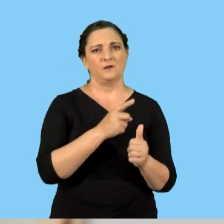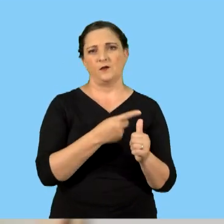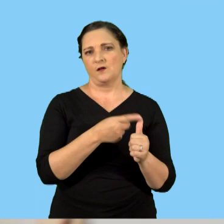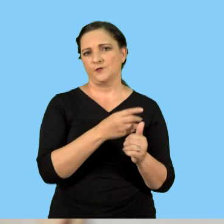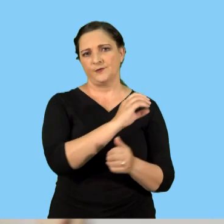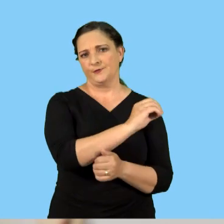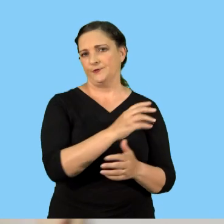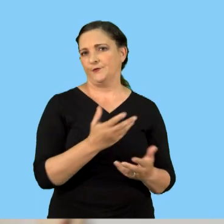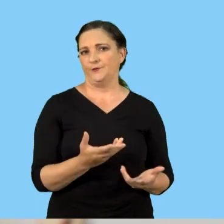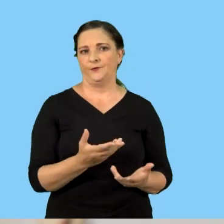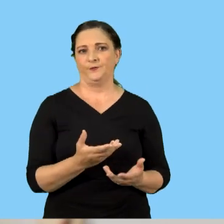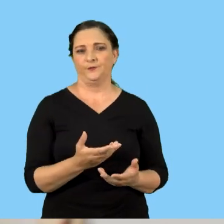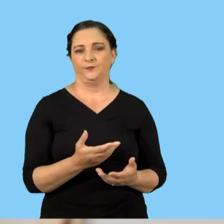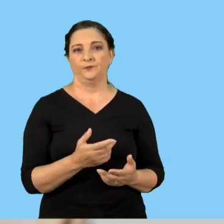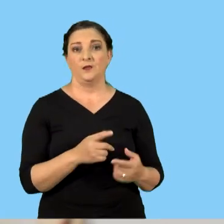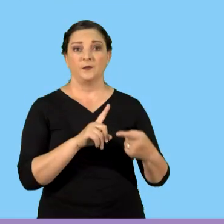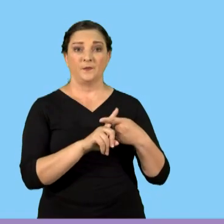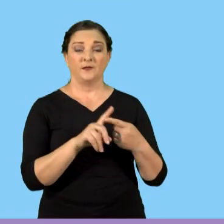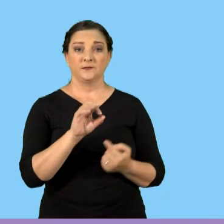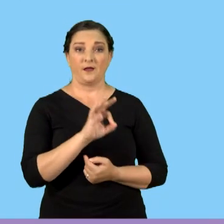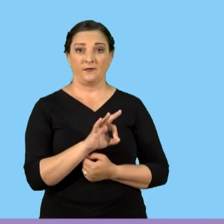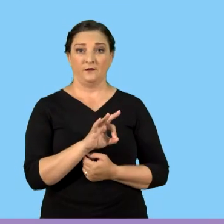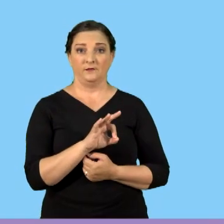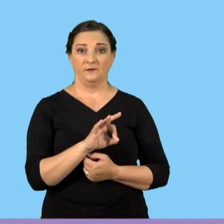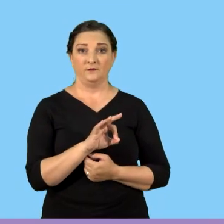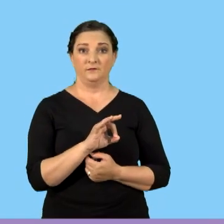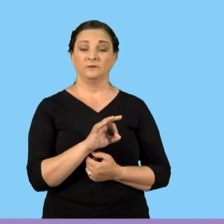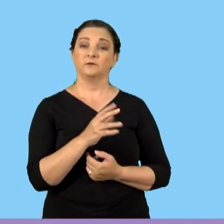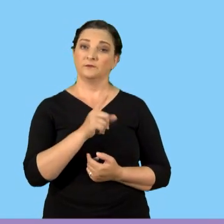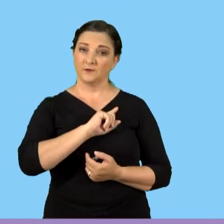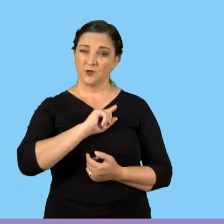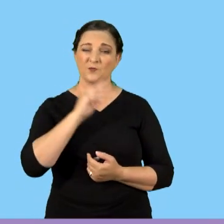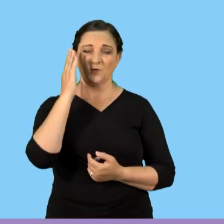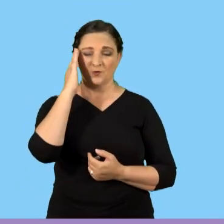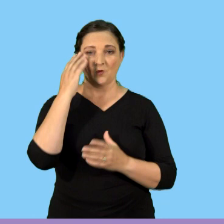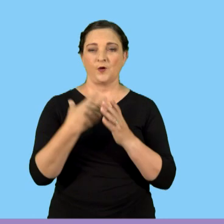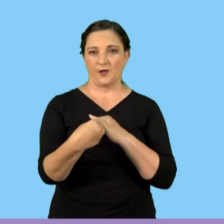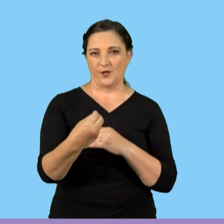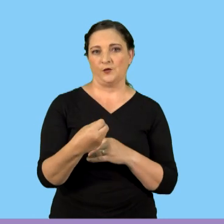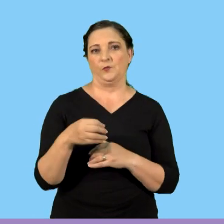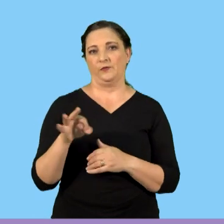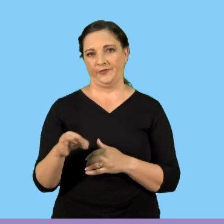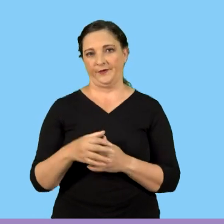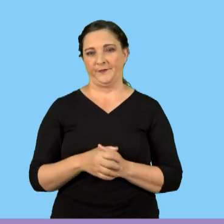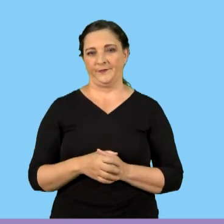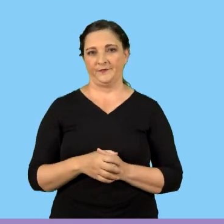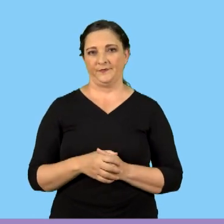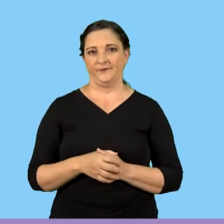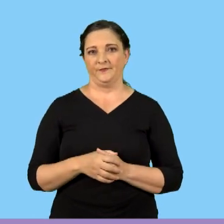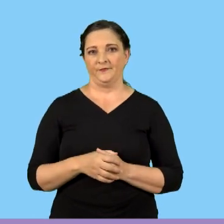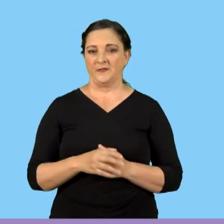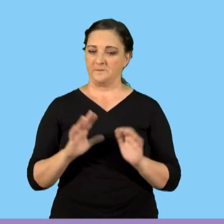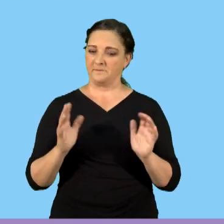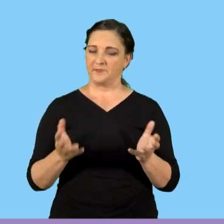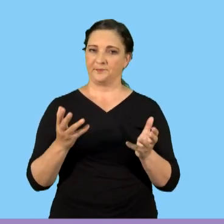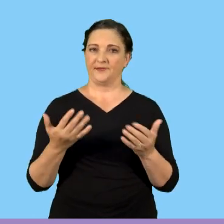0 is going to be 0. So it just means that we have 0 plus 3, and that will give us an output value of a